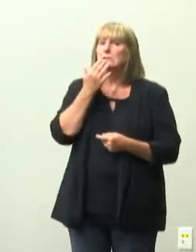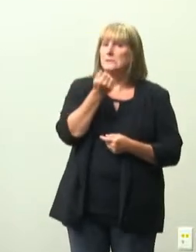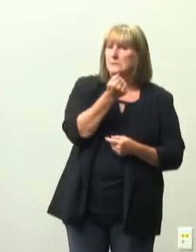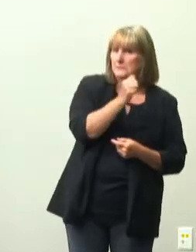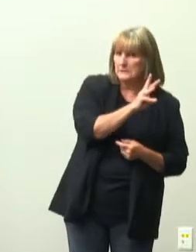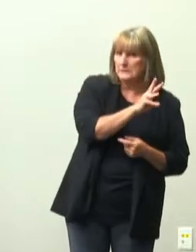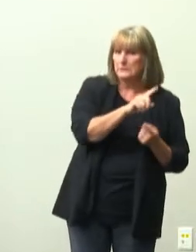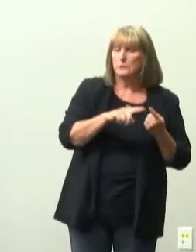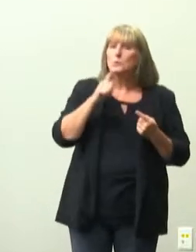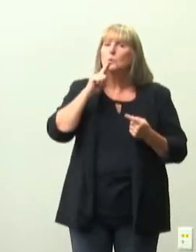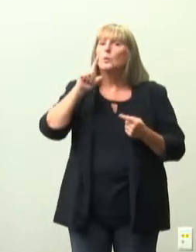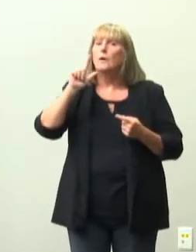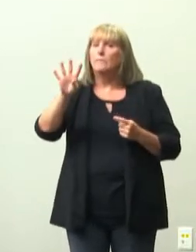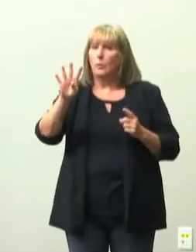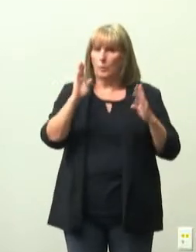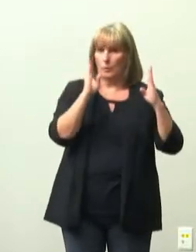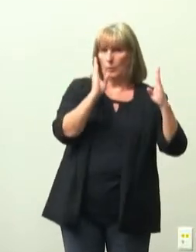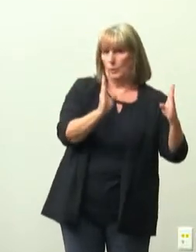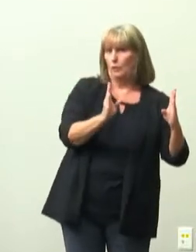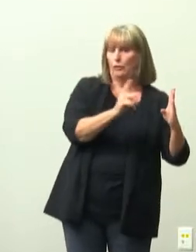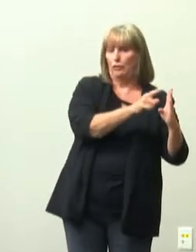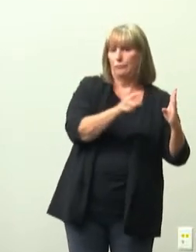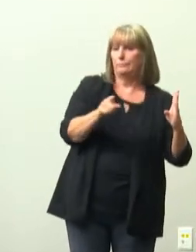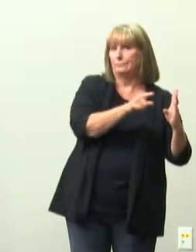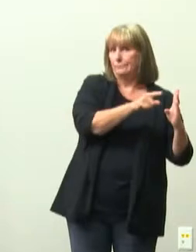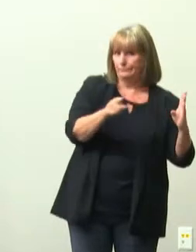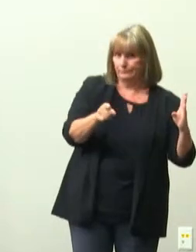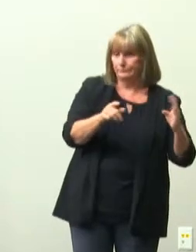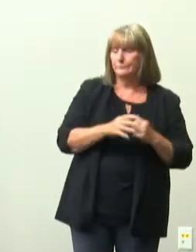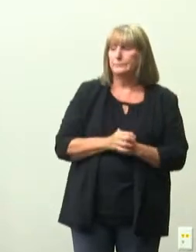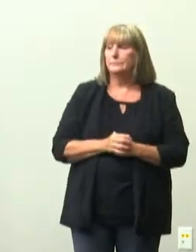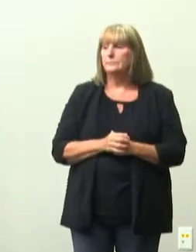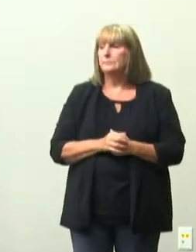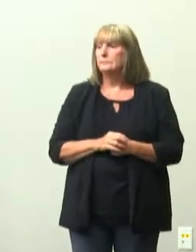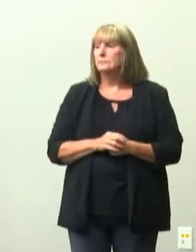to 24-year-olds. I think about